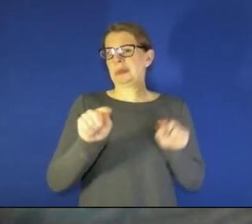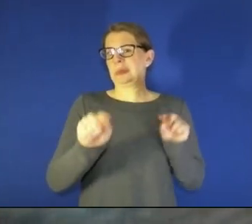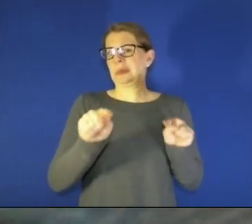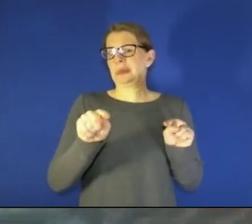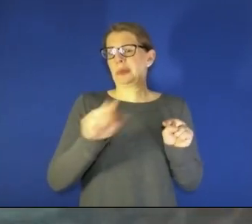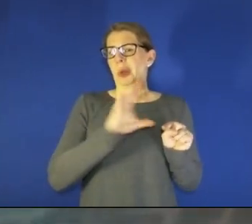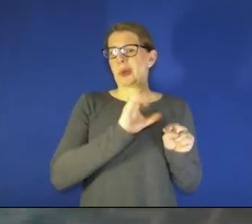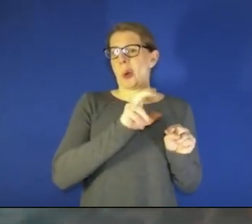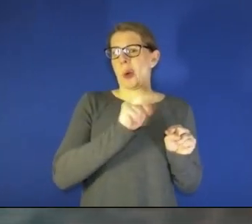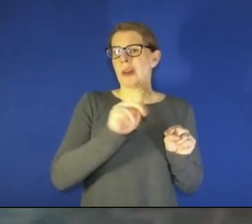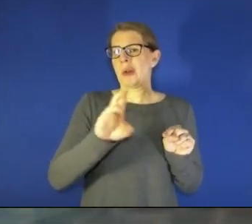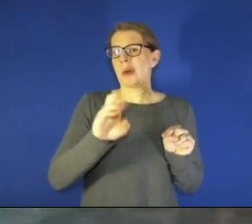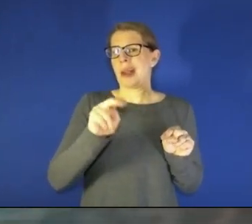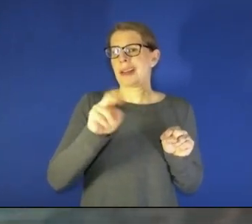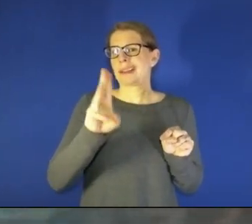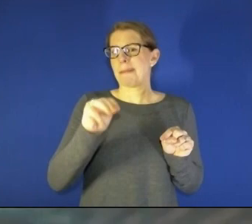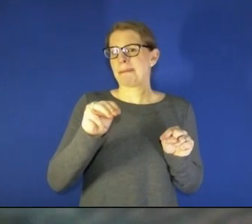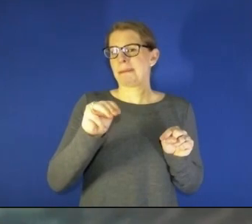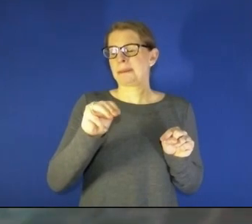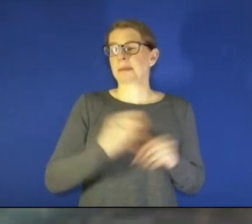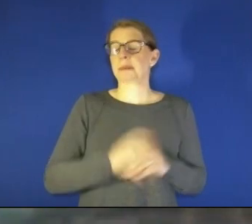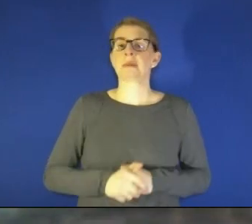treating it. Also, we're looking for